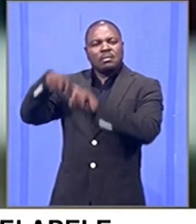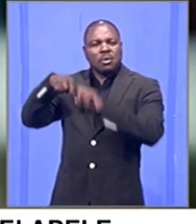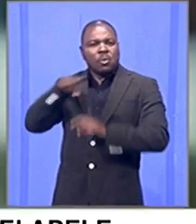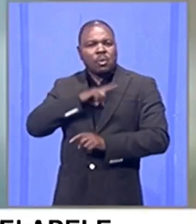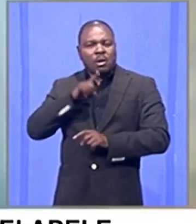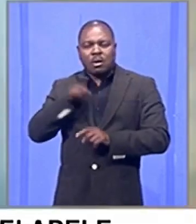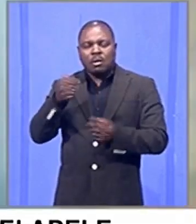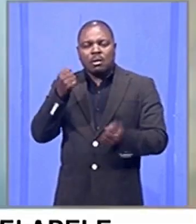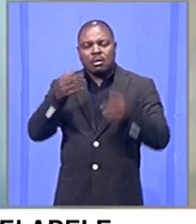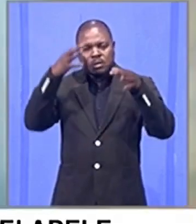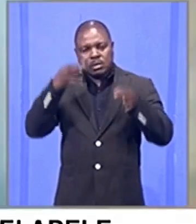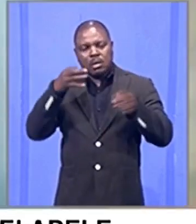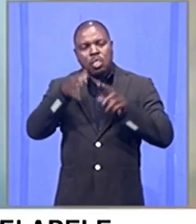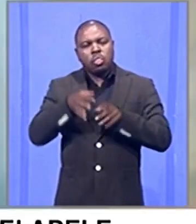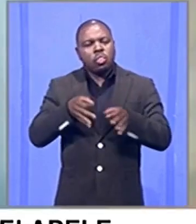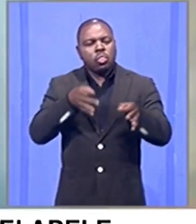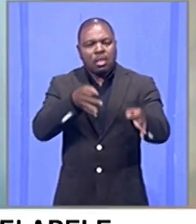ya dikahlolo.